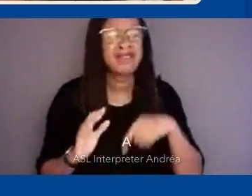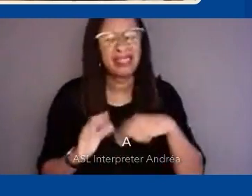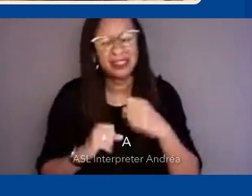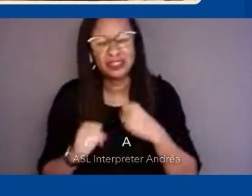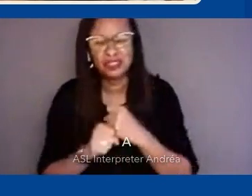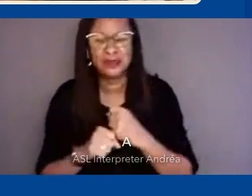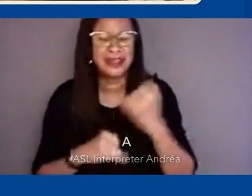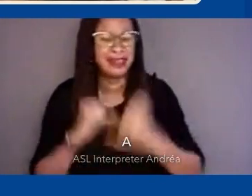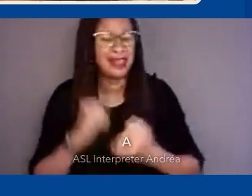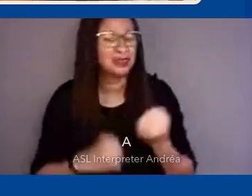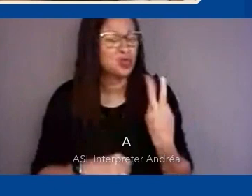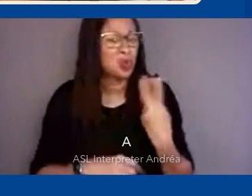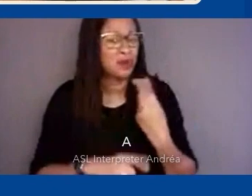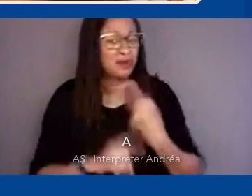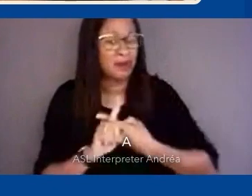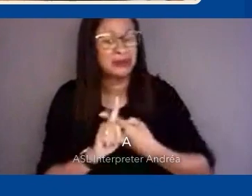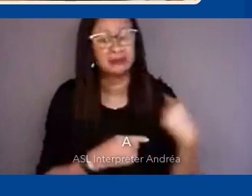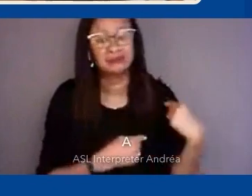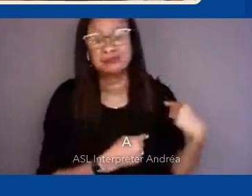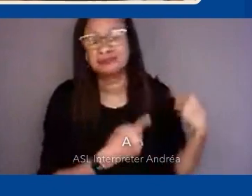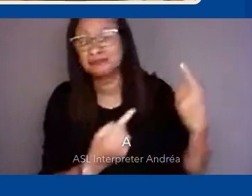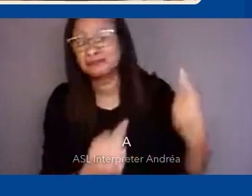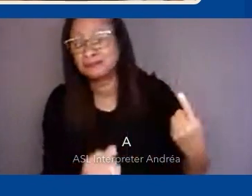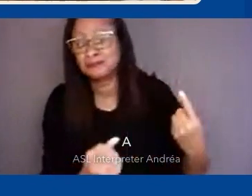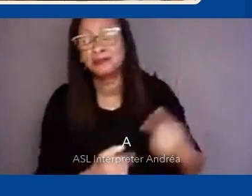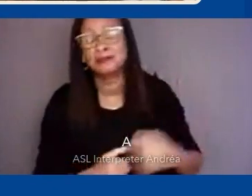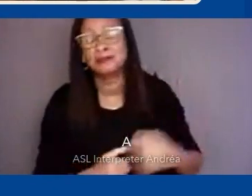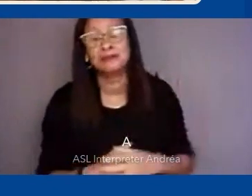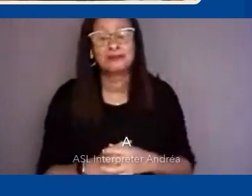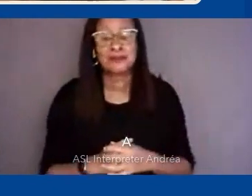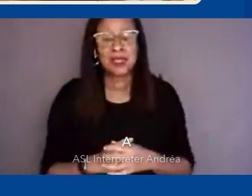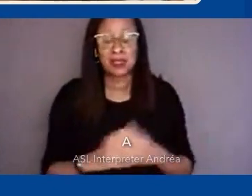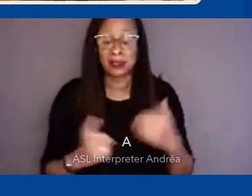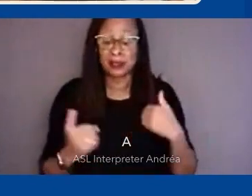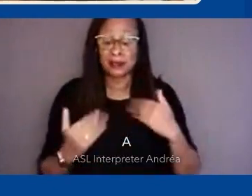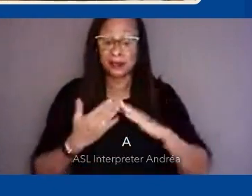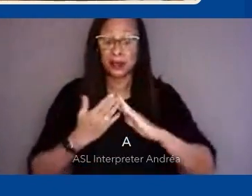12 months, is the community of